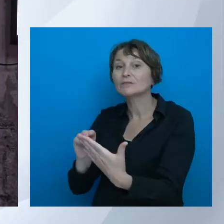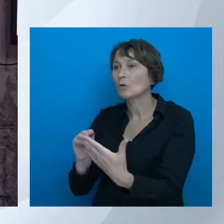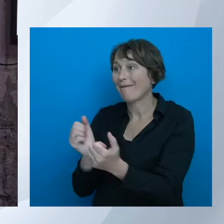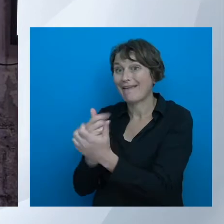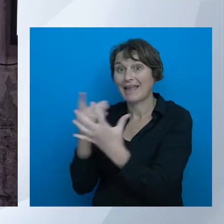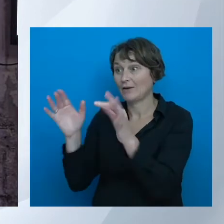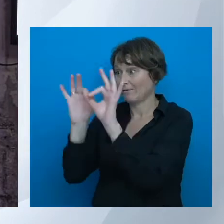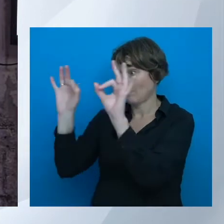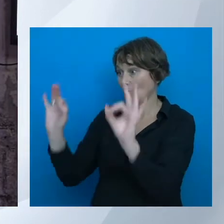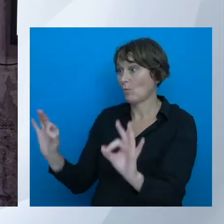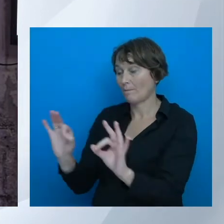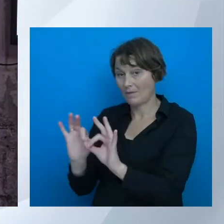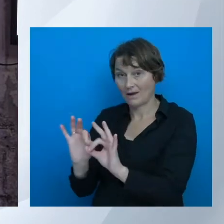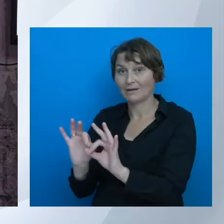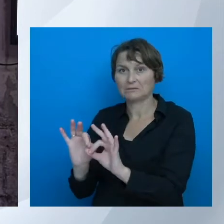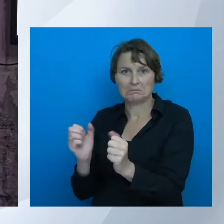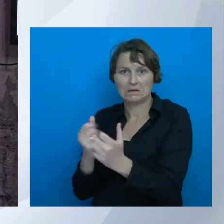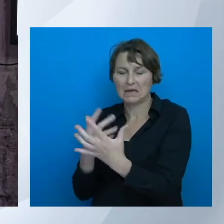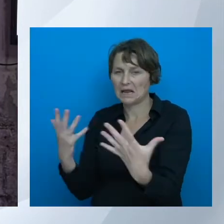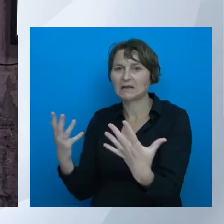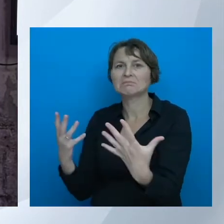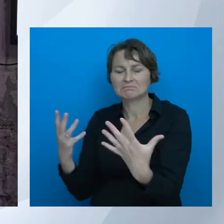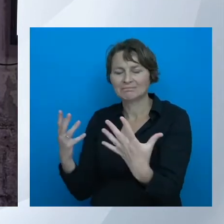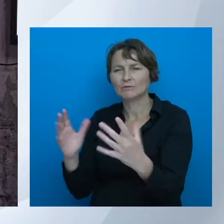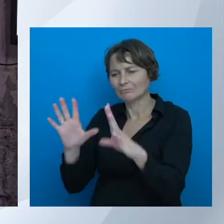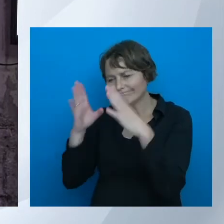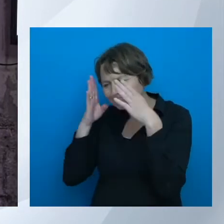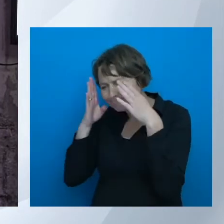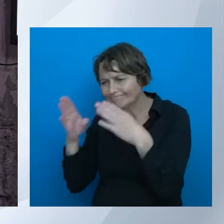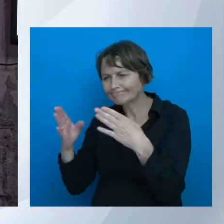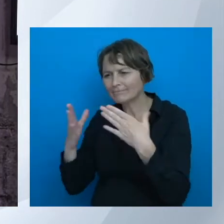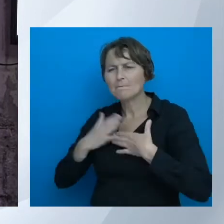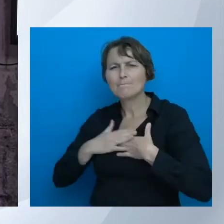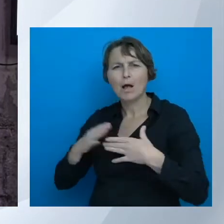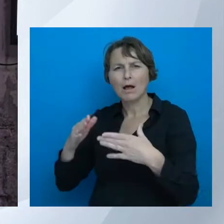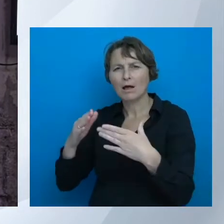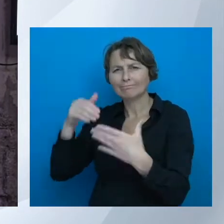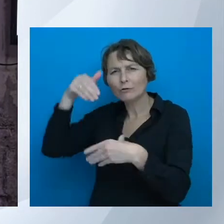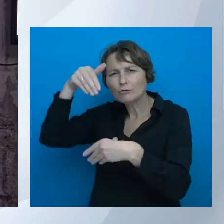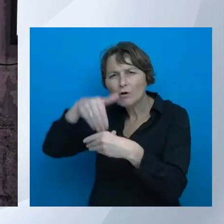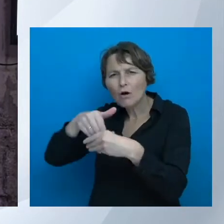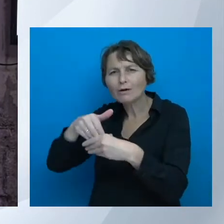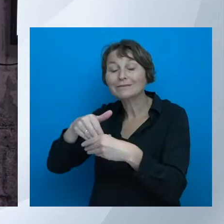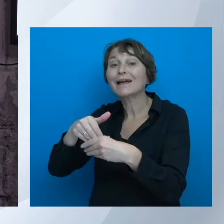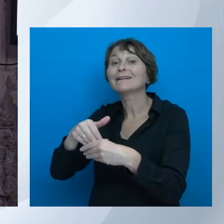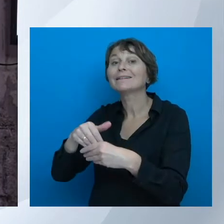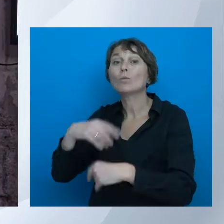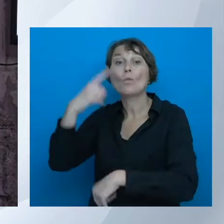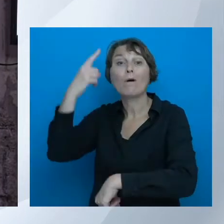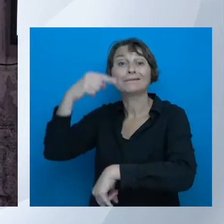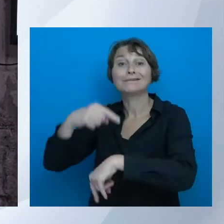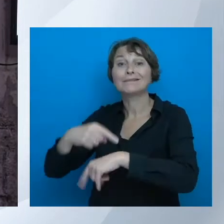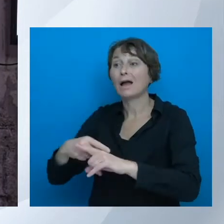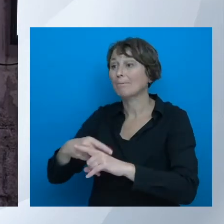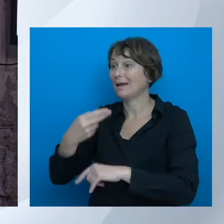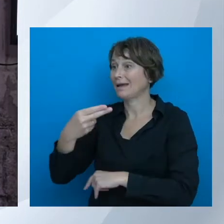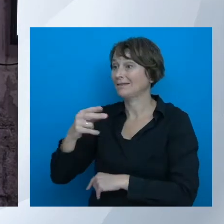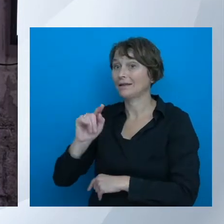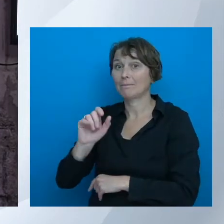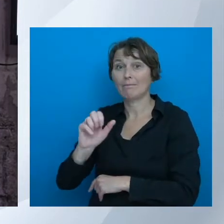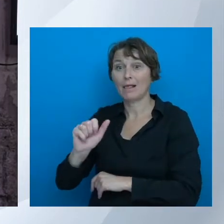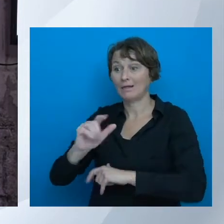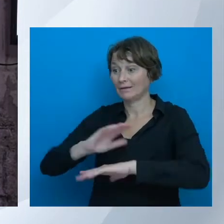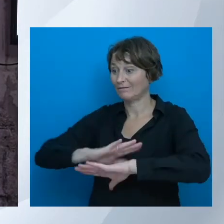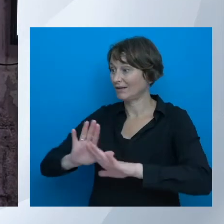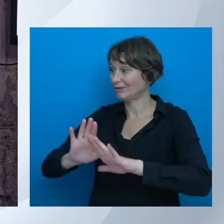that to HTML. So you can really focus on your content and get the HTML done once. After that, you're good to go. Okay, sounds